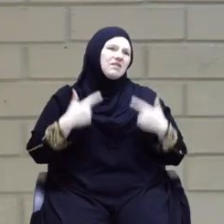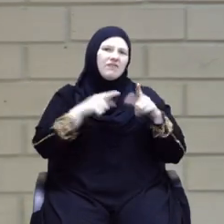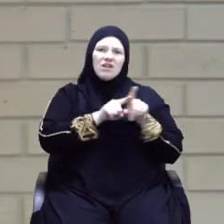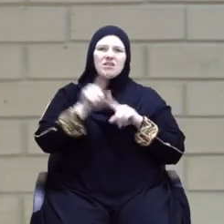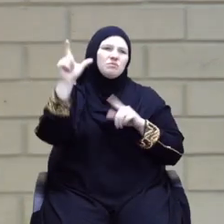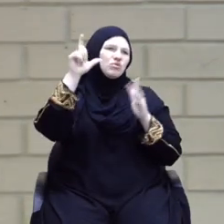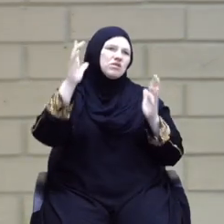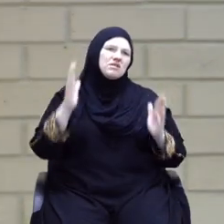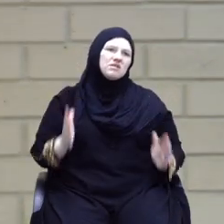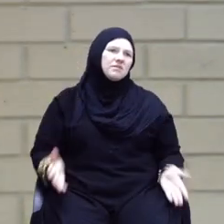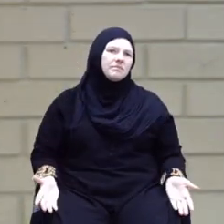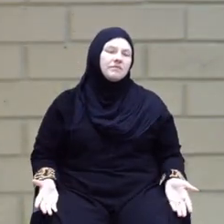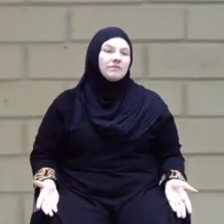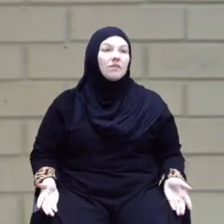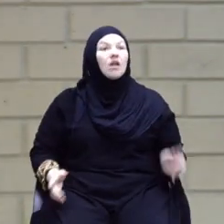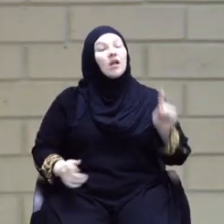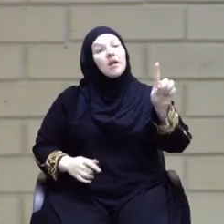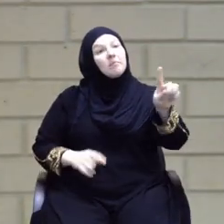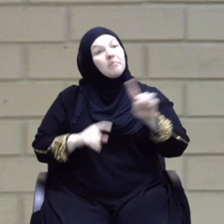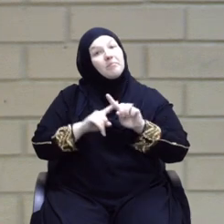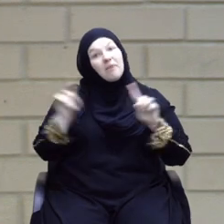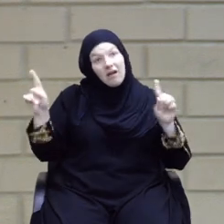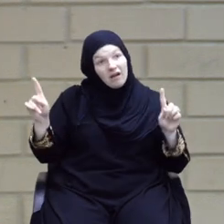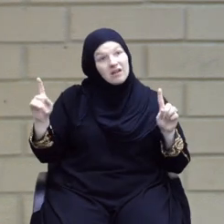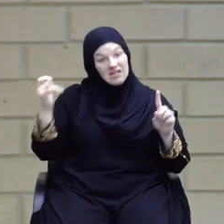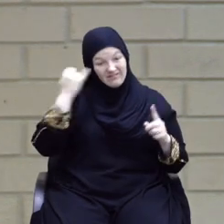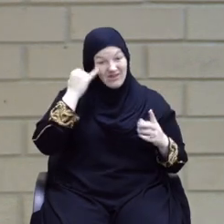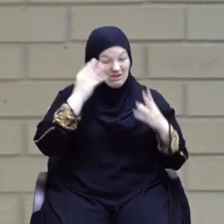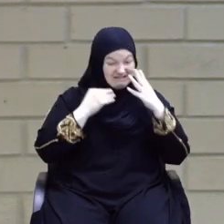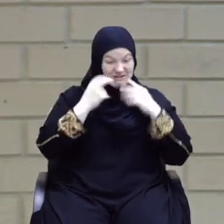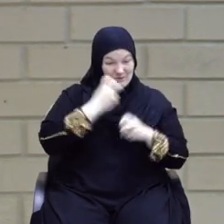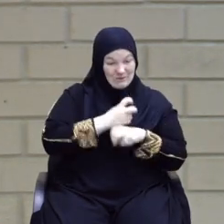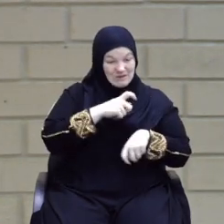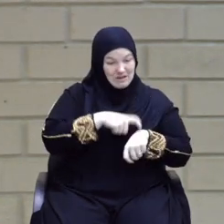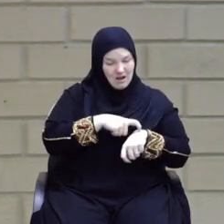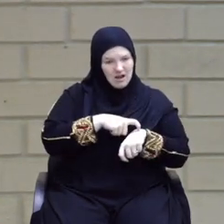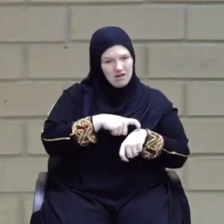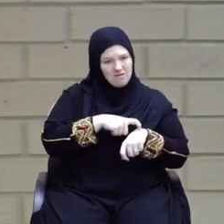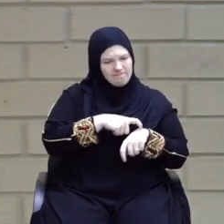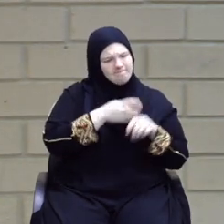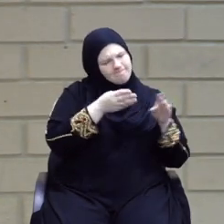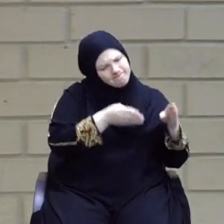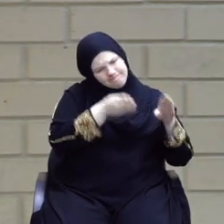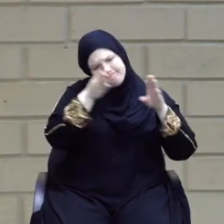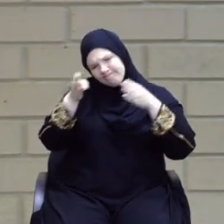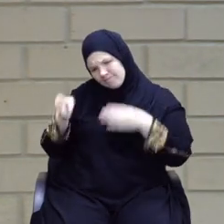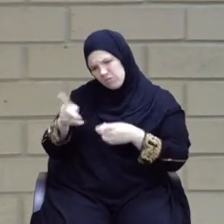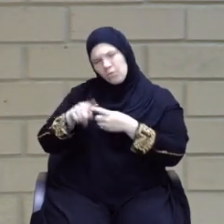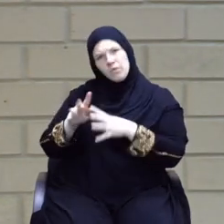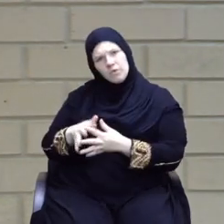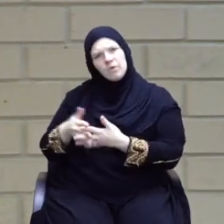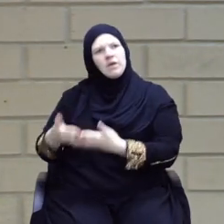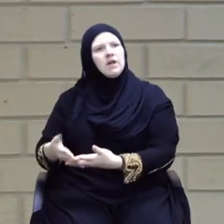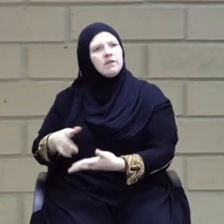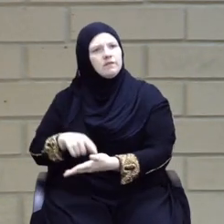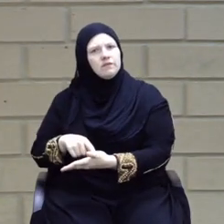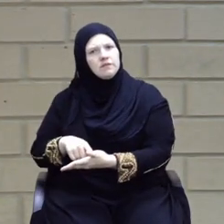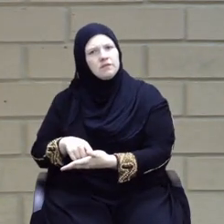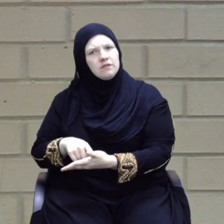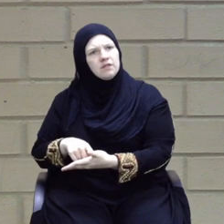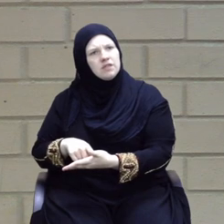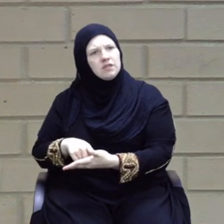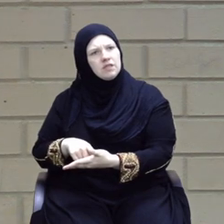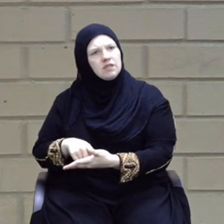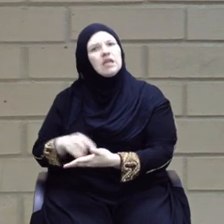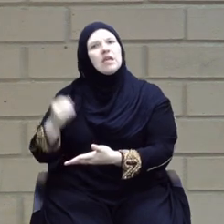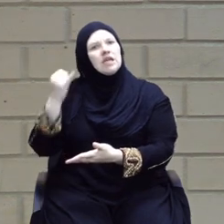the Quranic approach to the issue, we should be very positive in dealing with this. You know